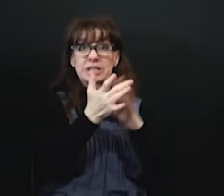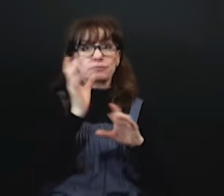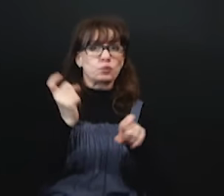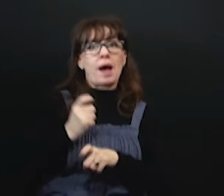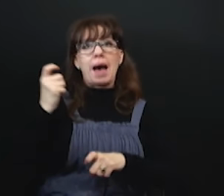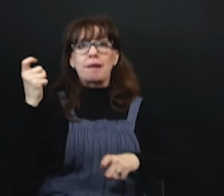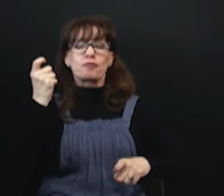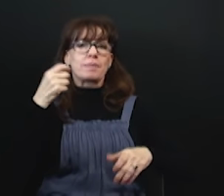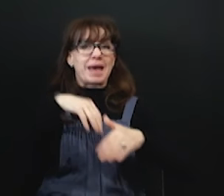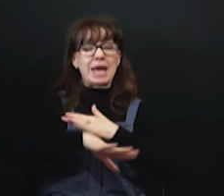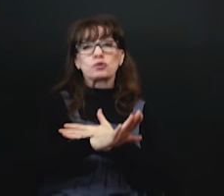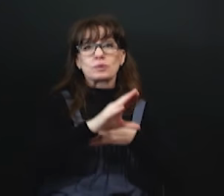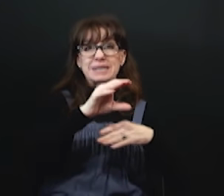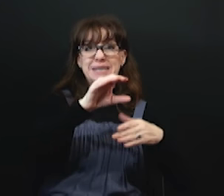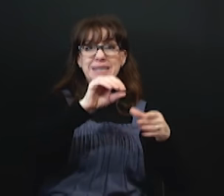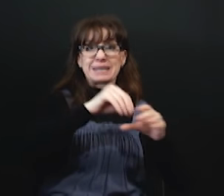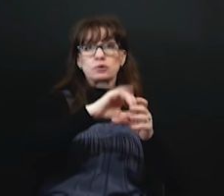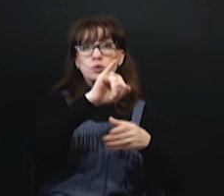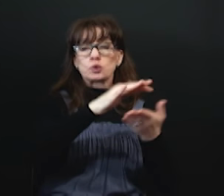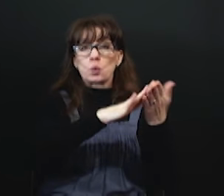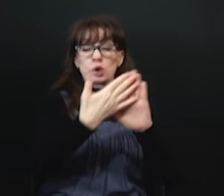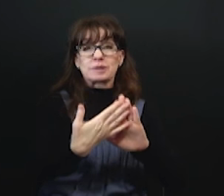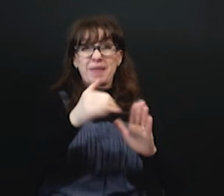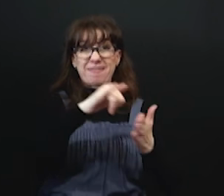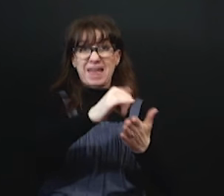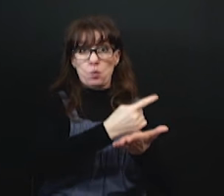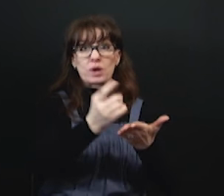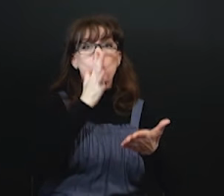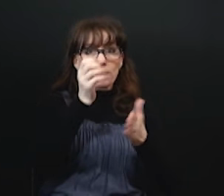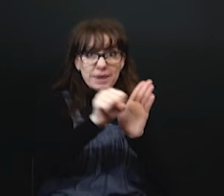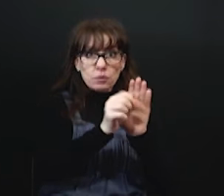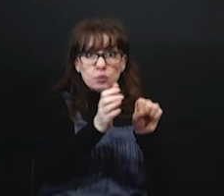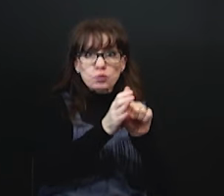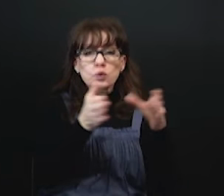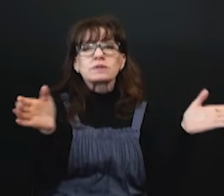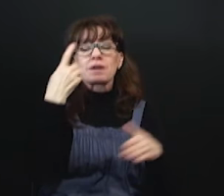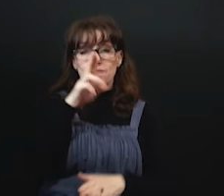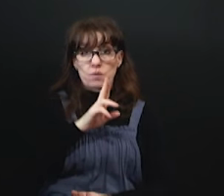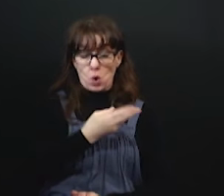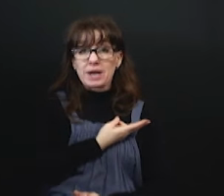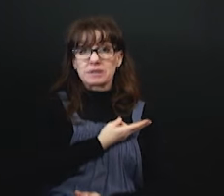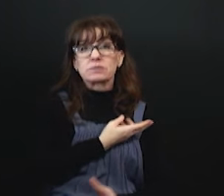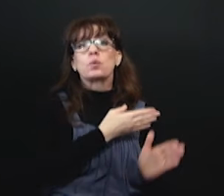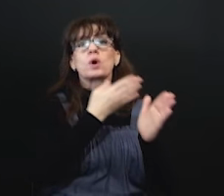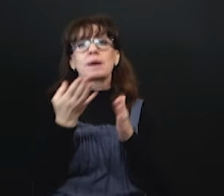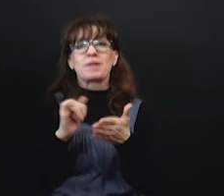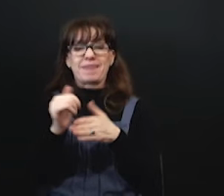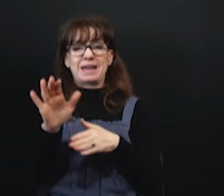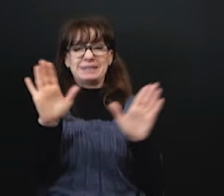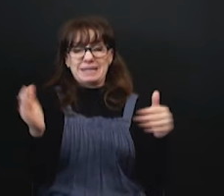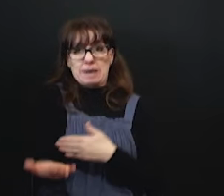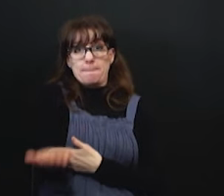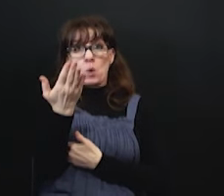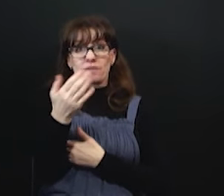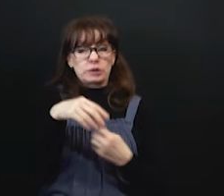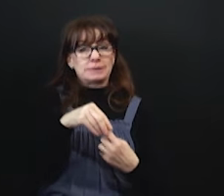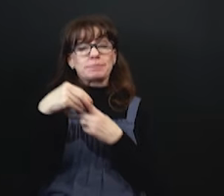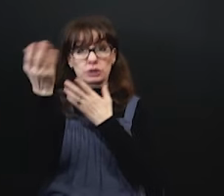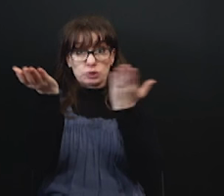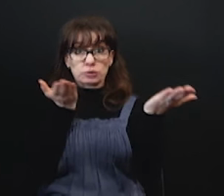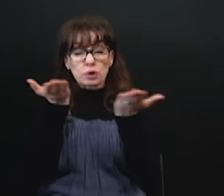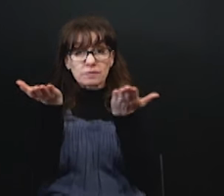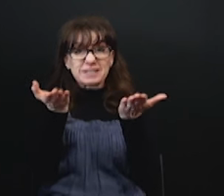Jerusalem that week when he would be crucified for us. We'll come together that Sunday morning for a special service.